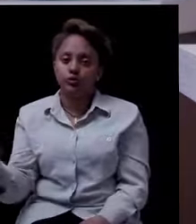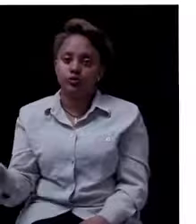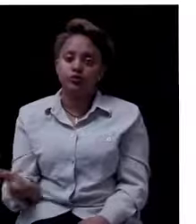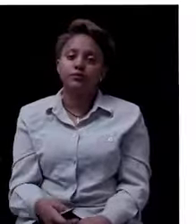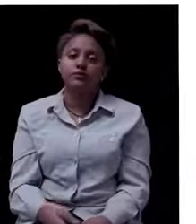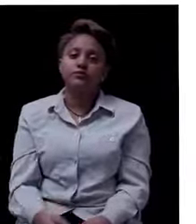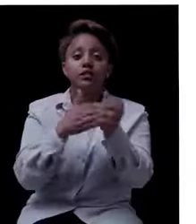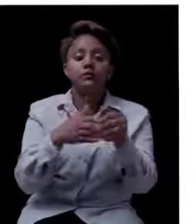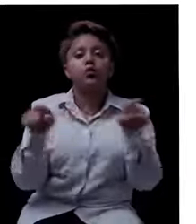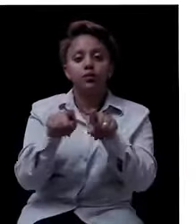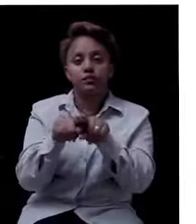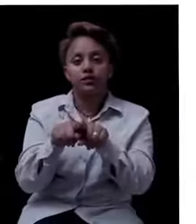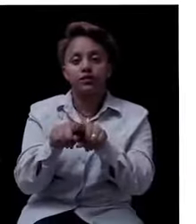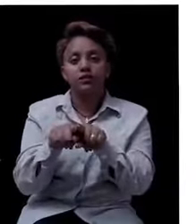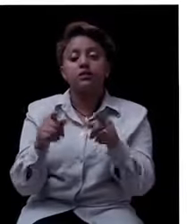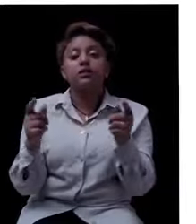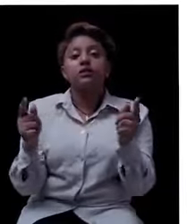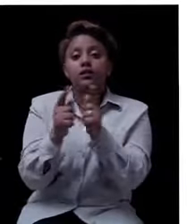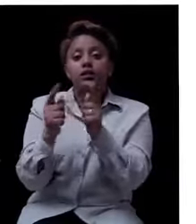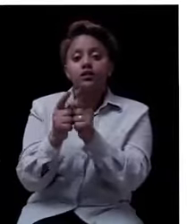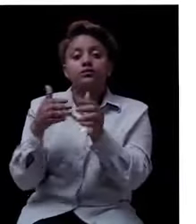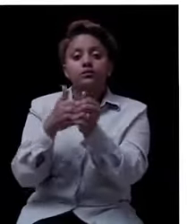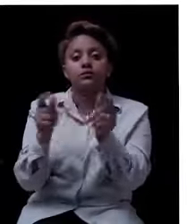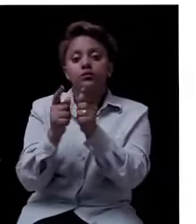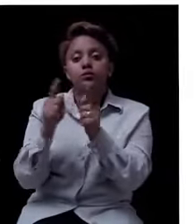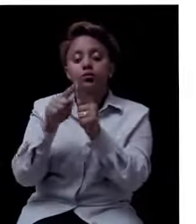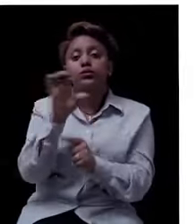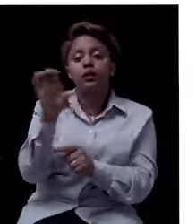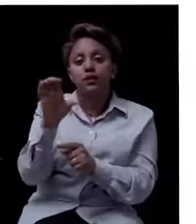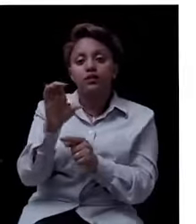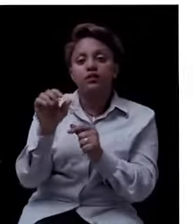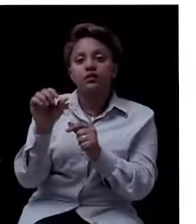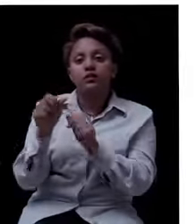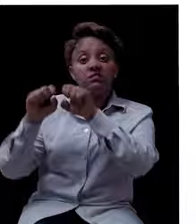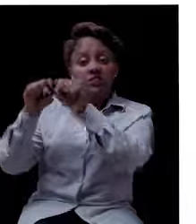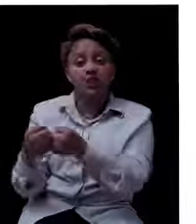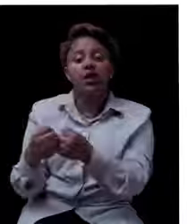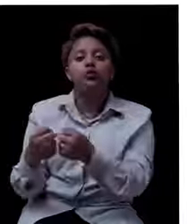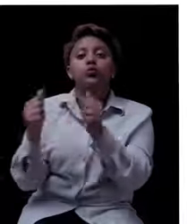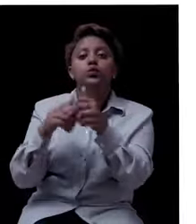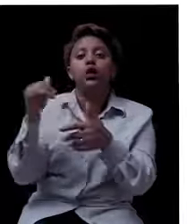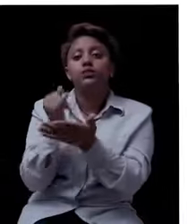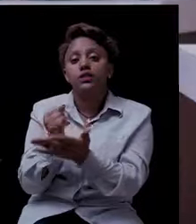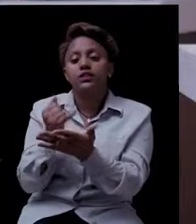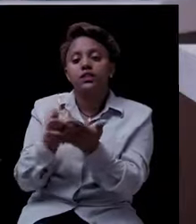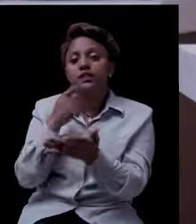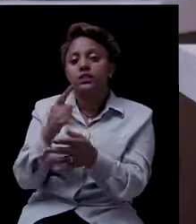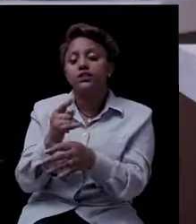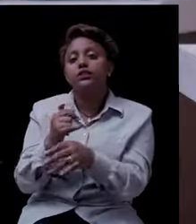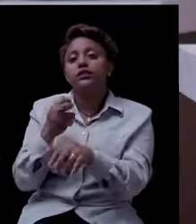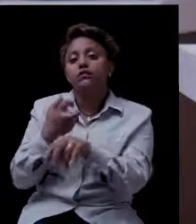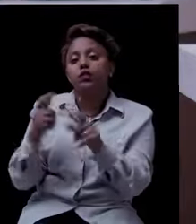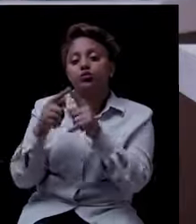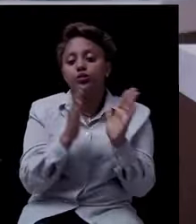issues. Leadership commitment. Leadership commitment is the key to cyber resilience. Without